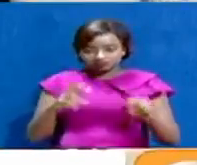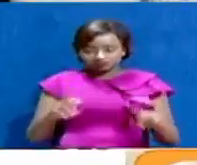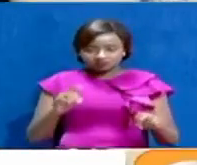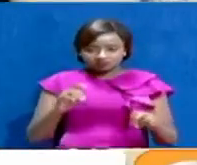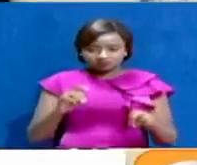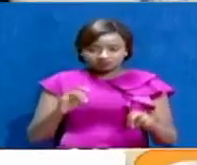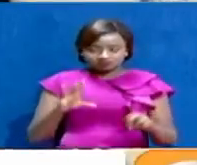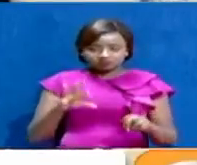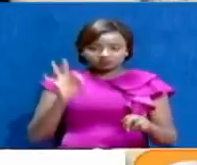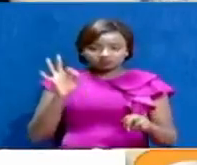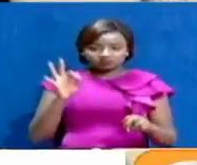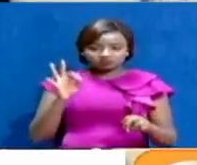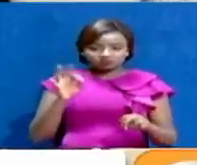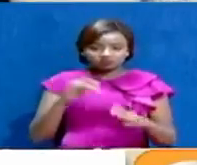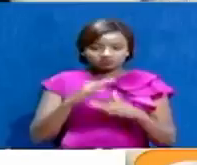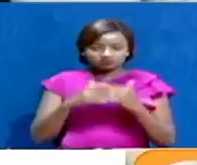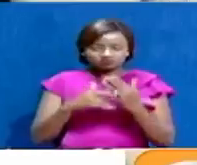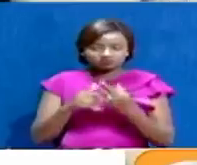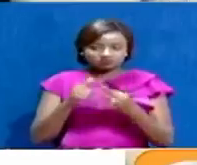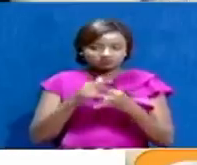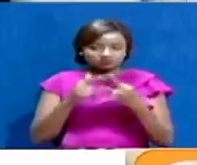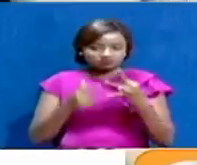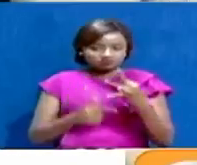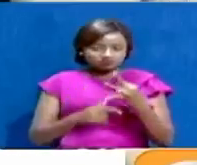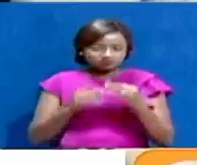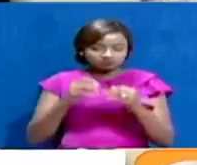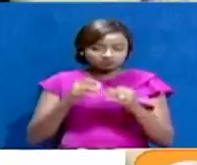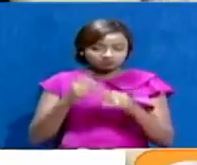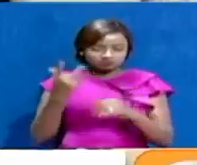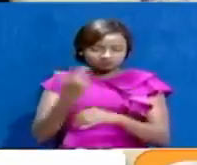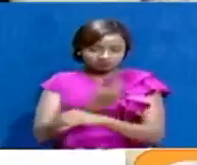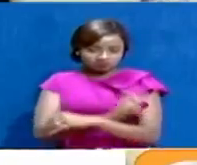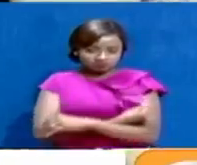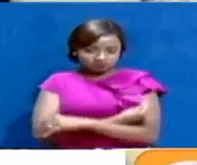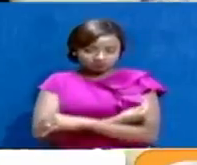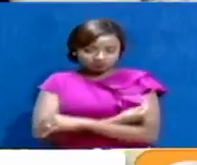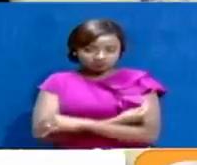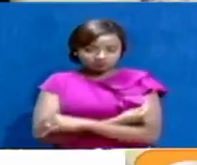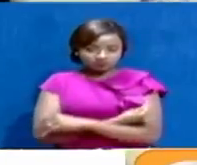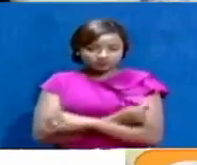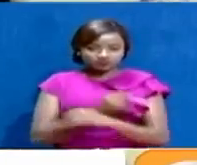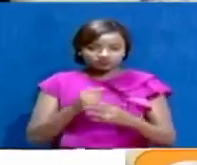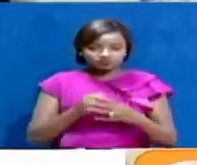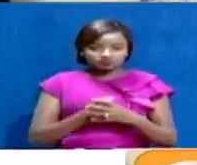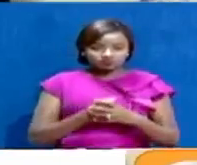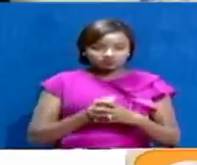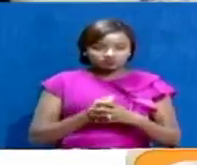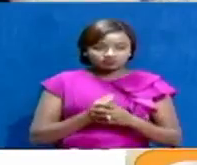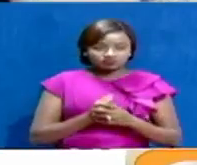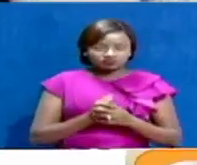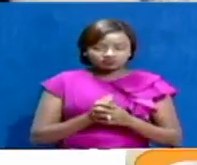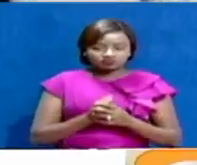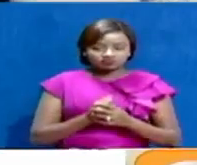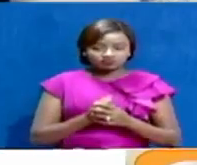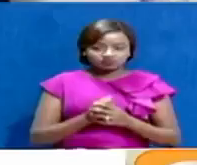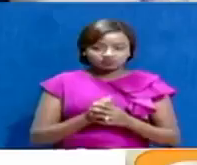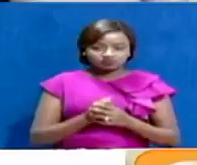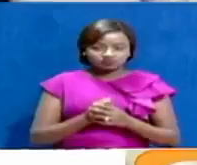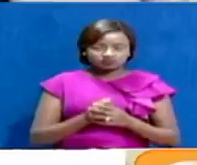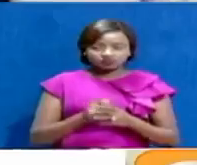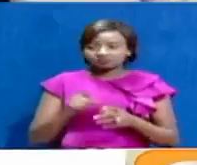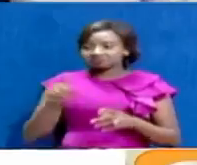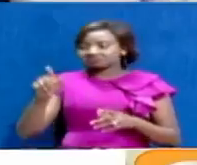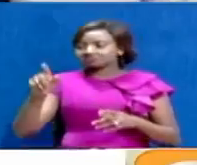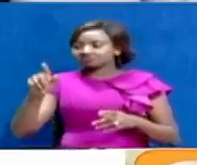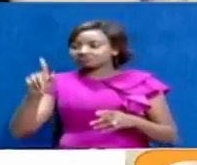3 different vaccines, that the events that were found with the AstraZeneca, for example, 25, the Pfizer had